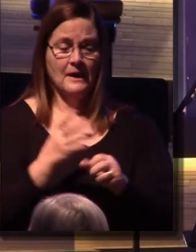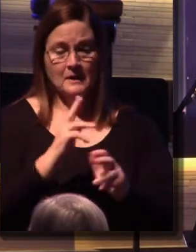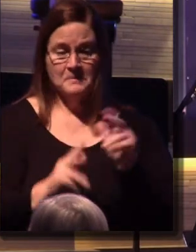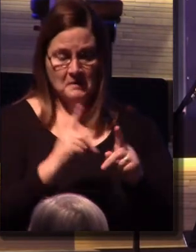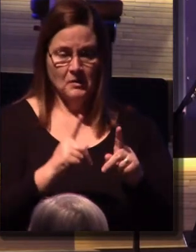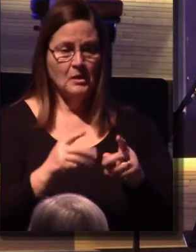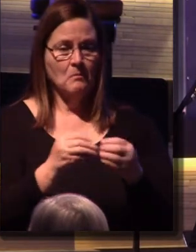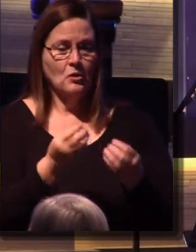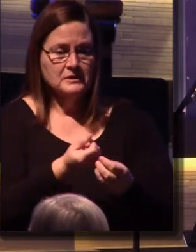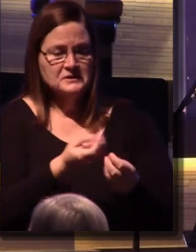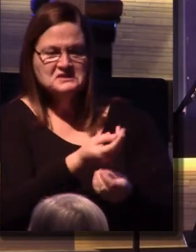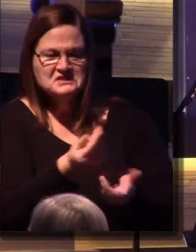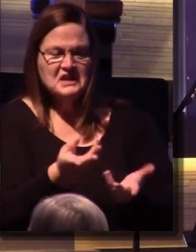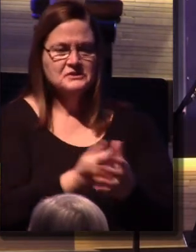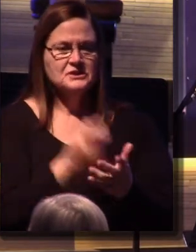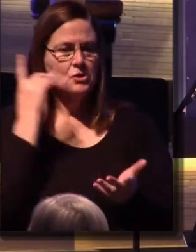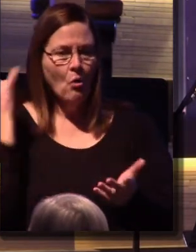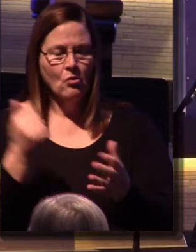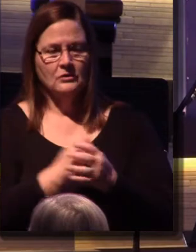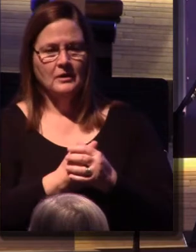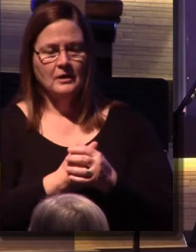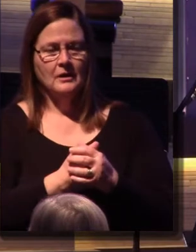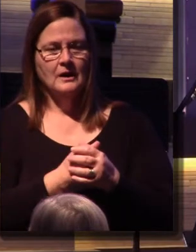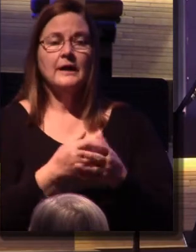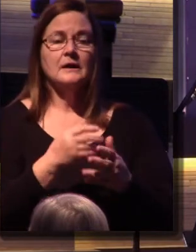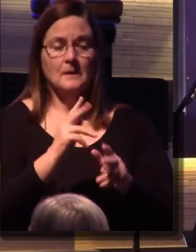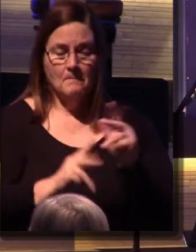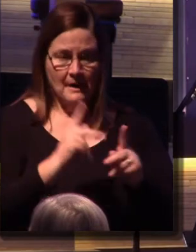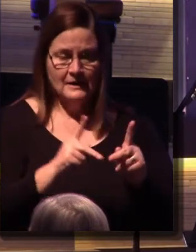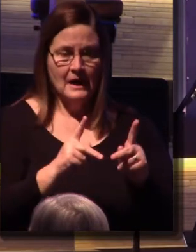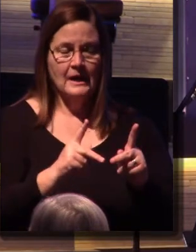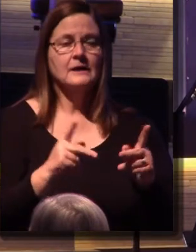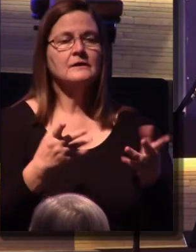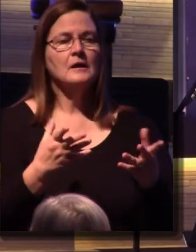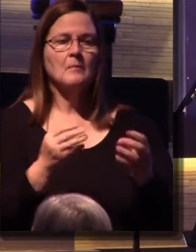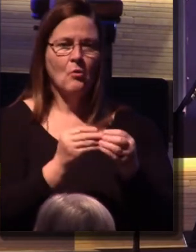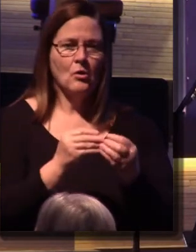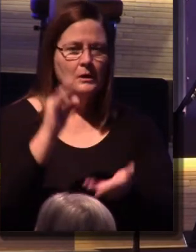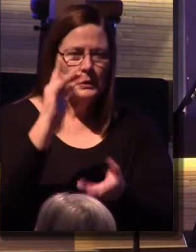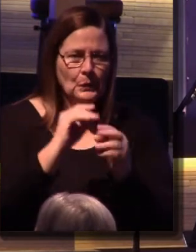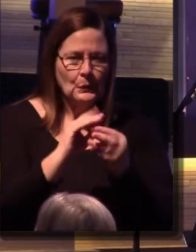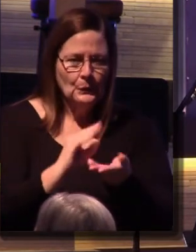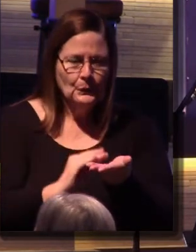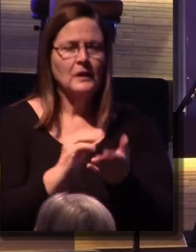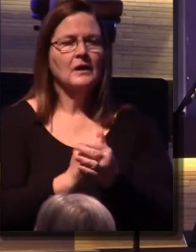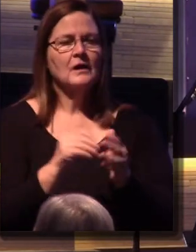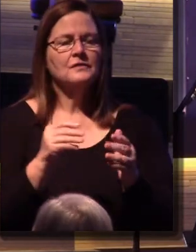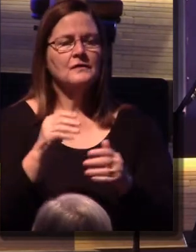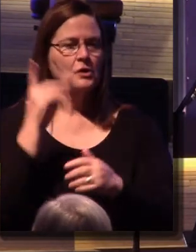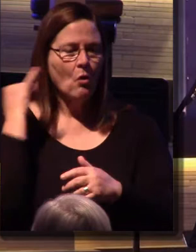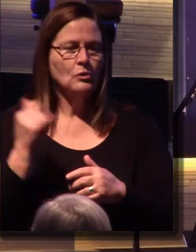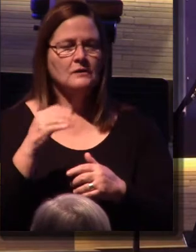than gold and mankind than the gold of Ophir. You see, there's a cosmic picture